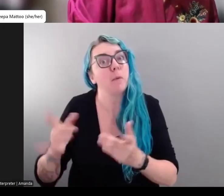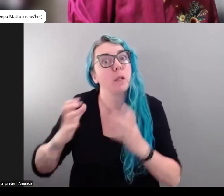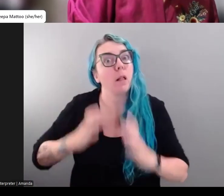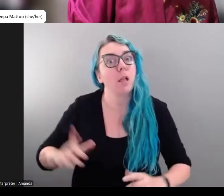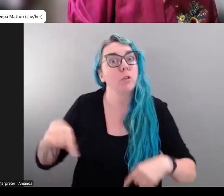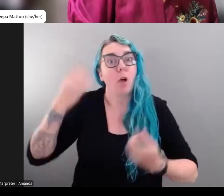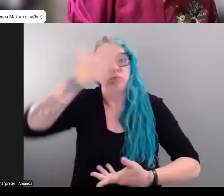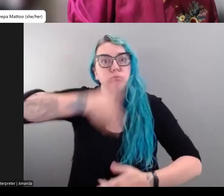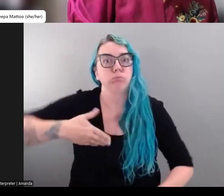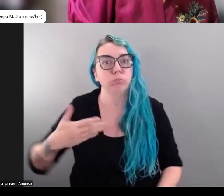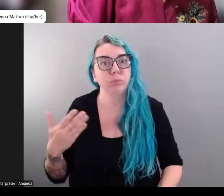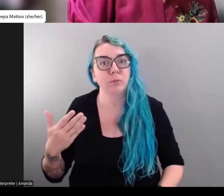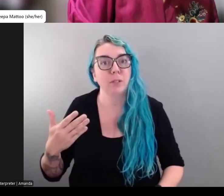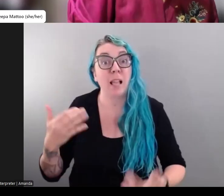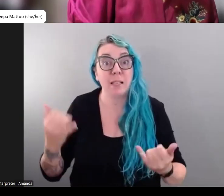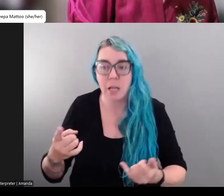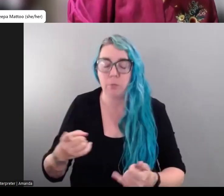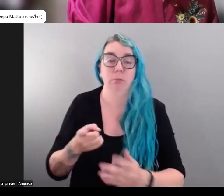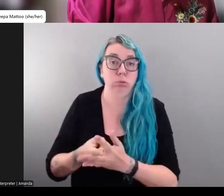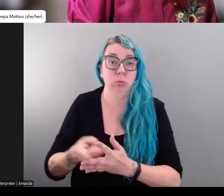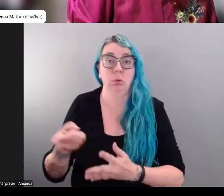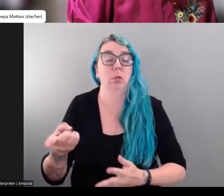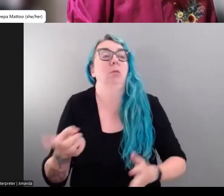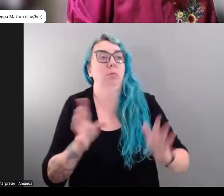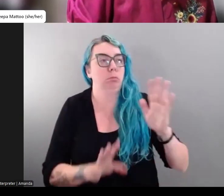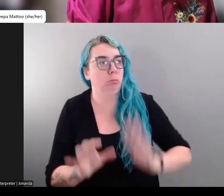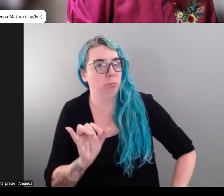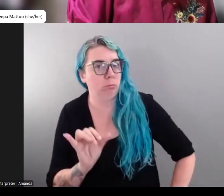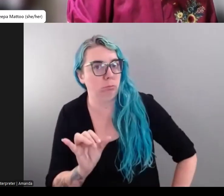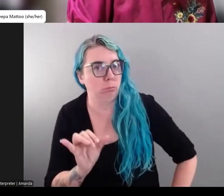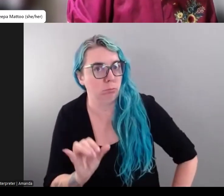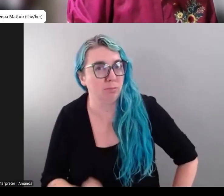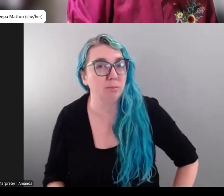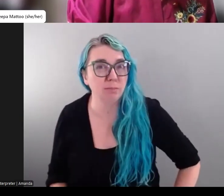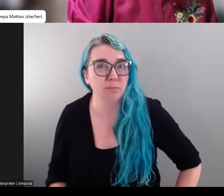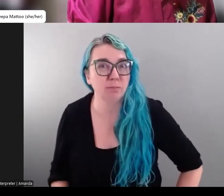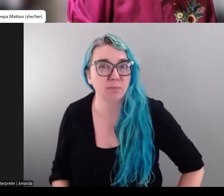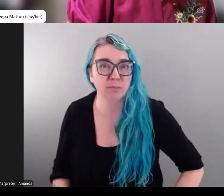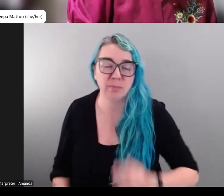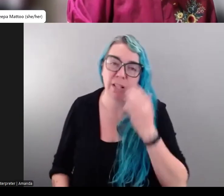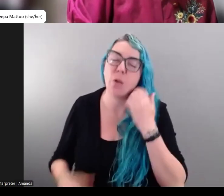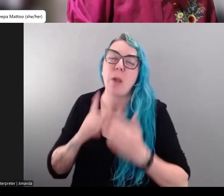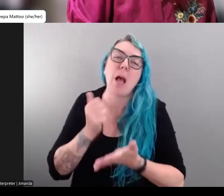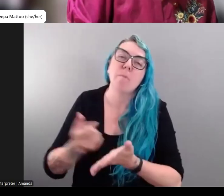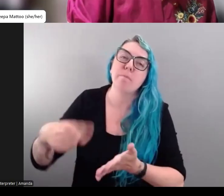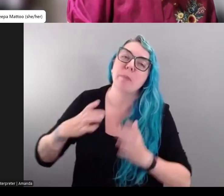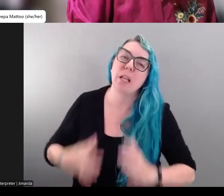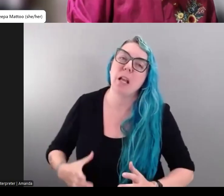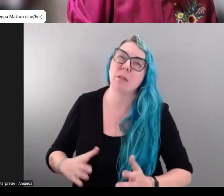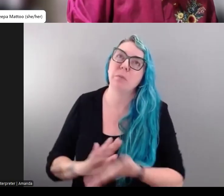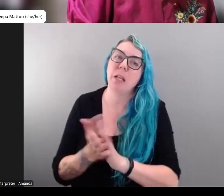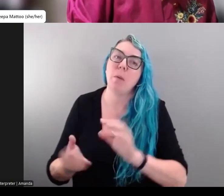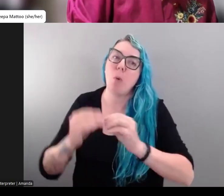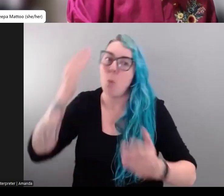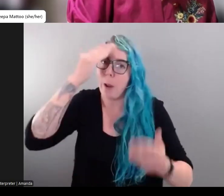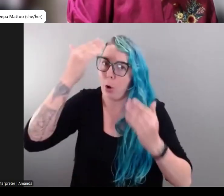or even still don't necessarily consider it a risk, but to just be kind of aware and have someone be able to communicate that